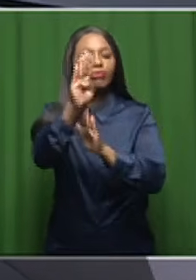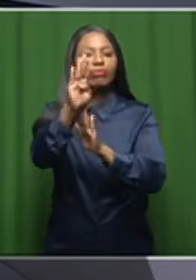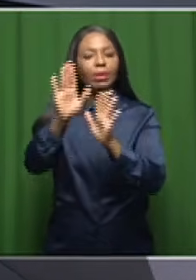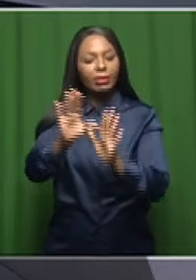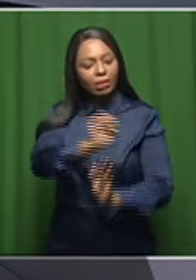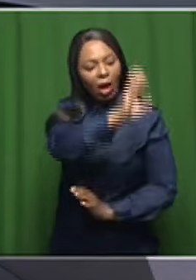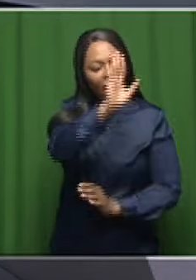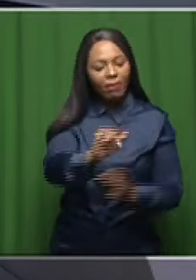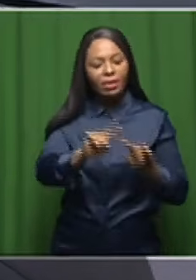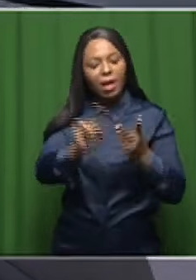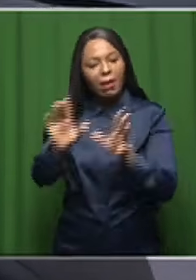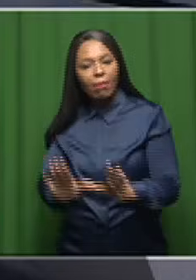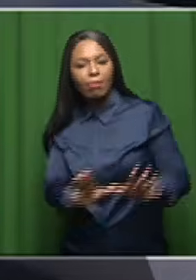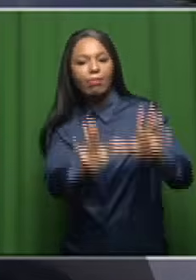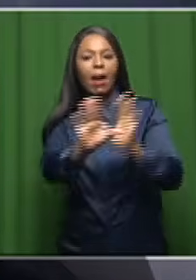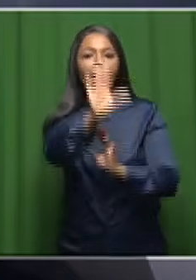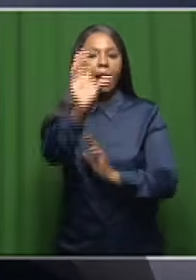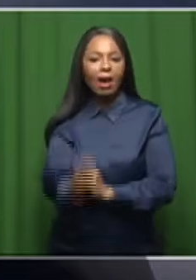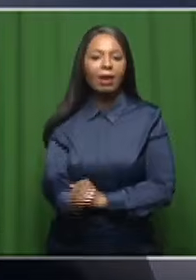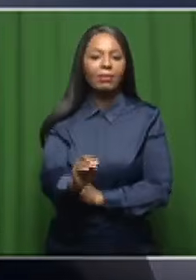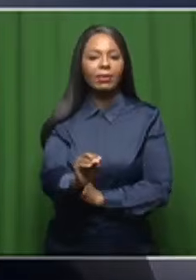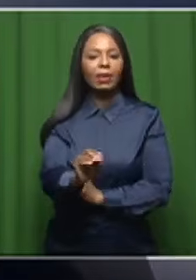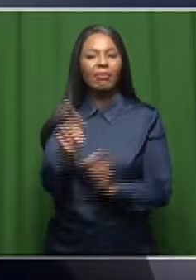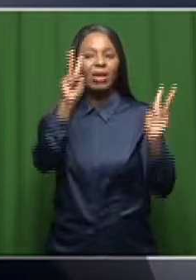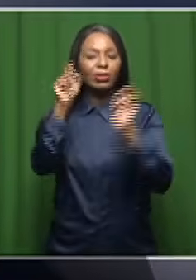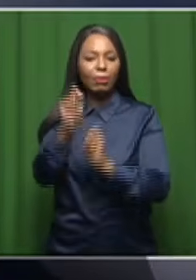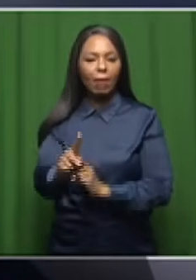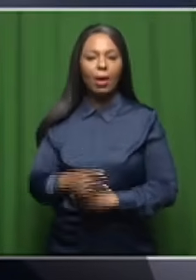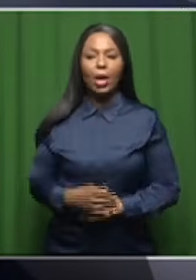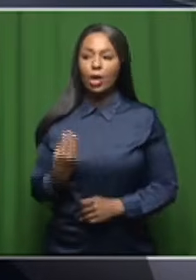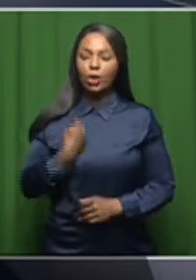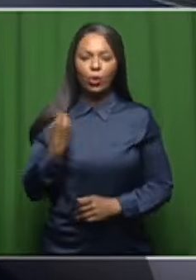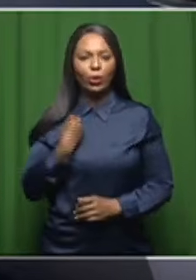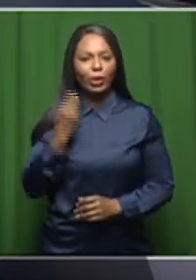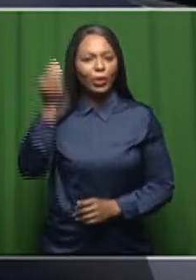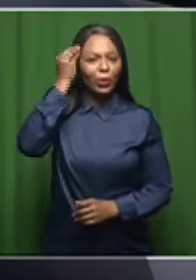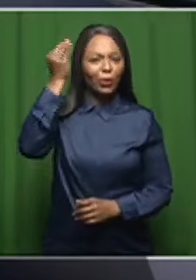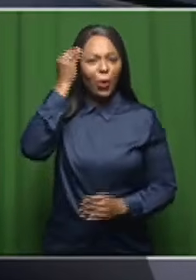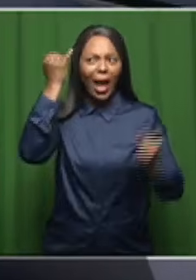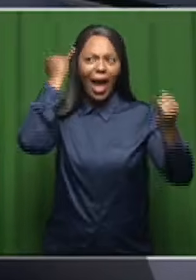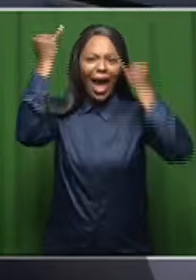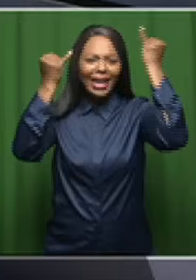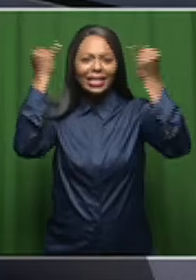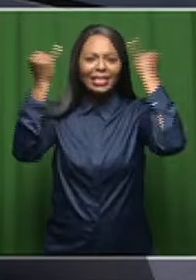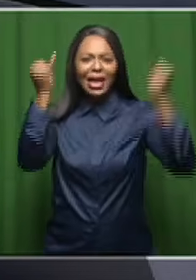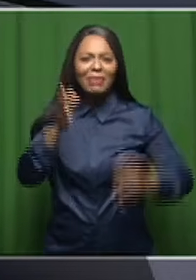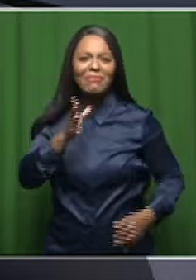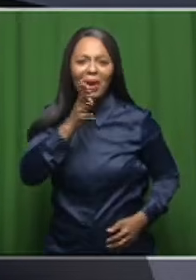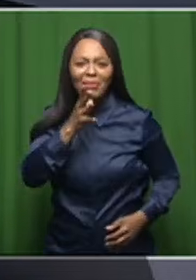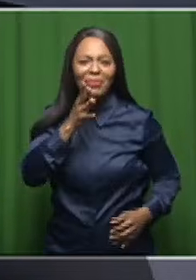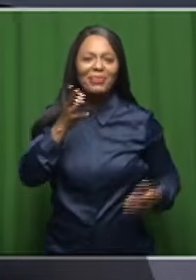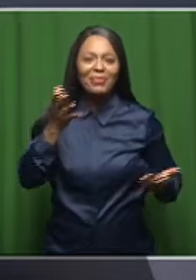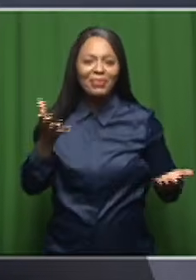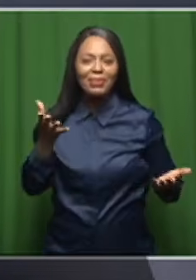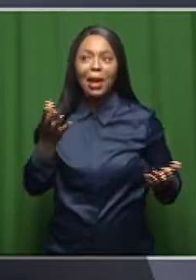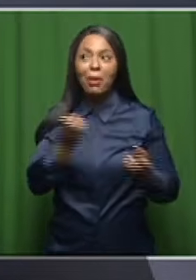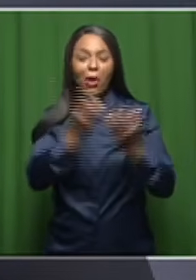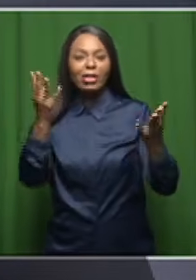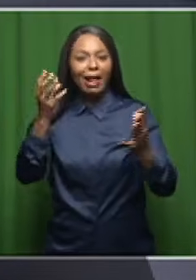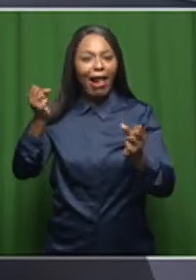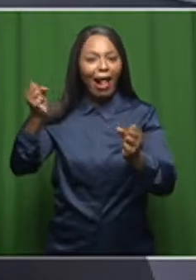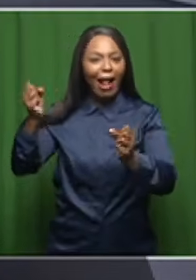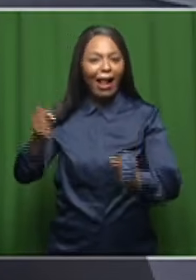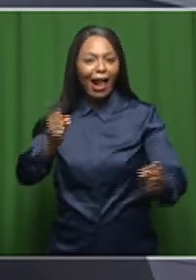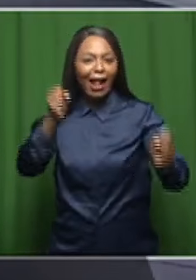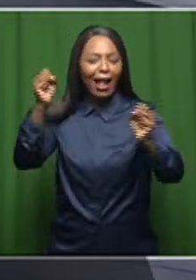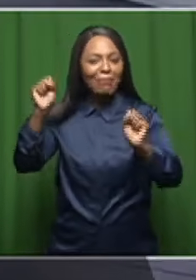Africa's capabilities in this regard. You know, youth is very innovative. So there's a lot of innovation that is already coming up, and we're just